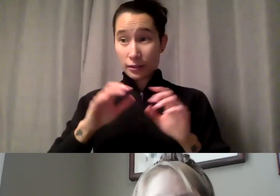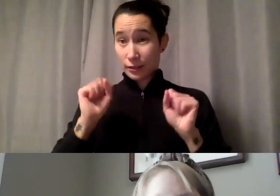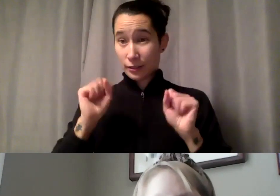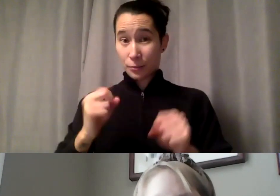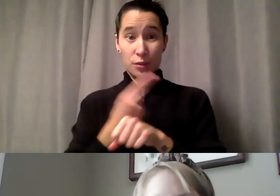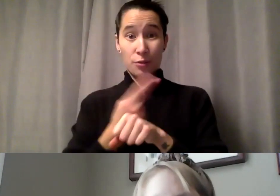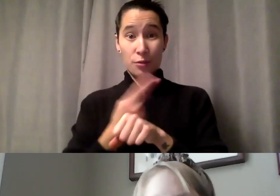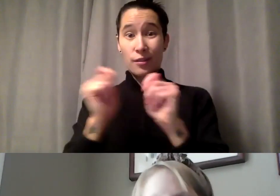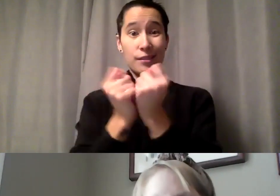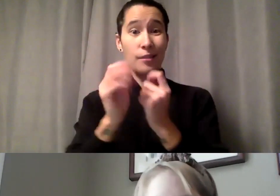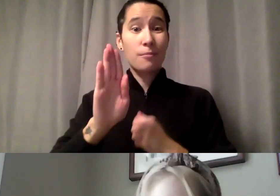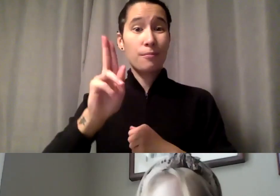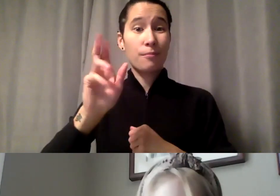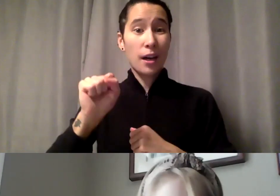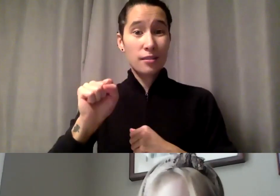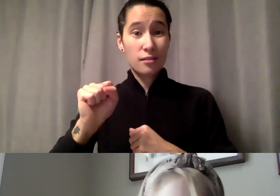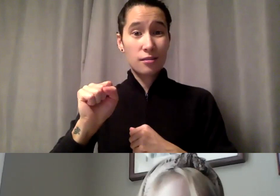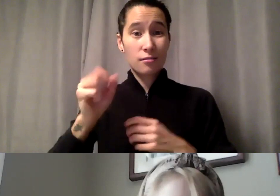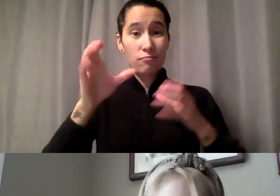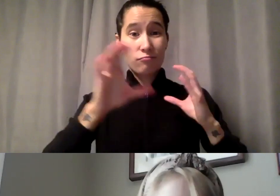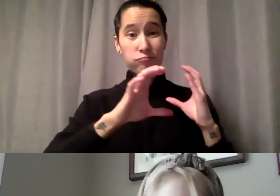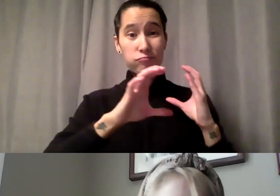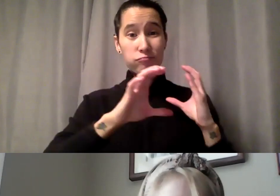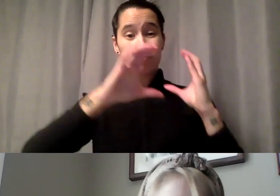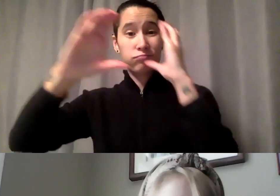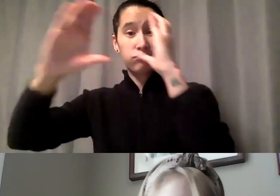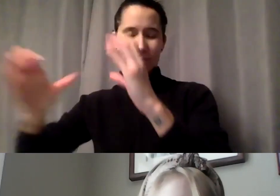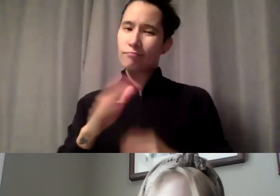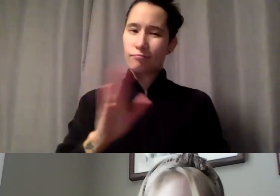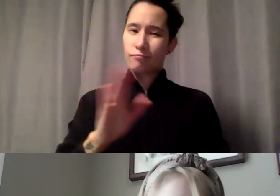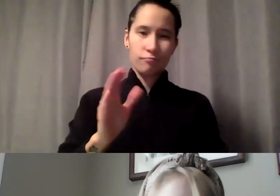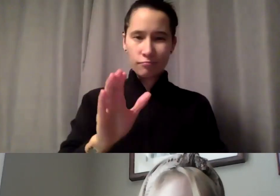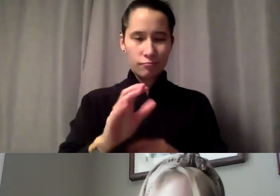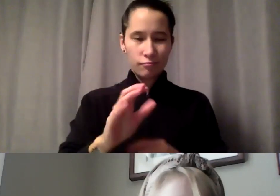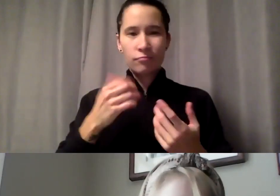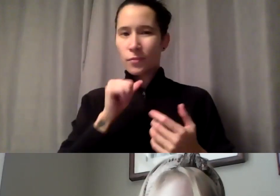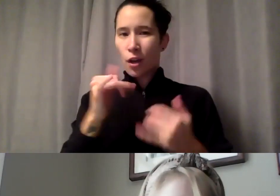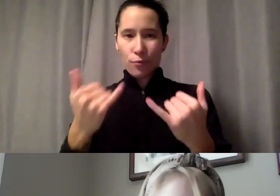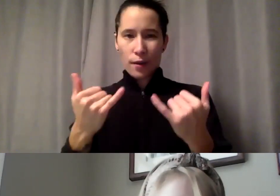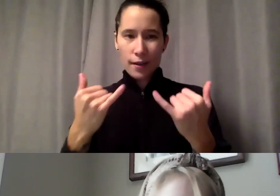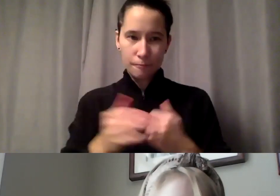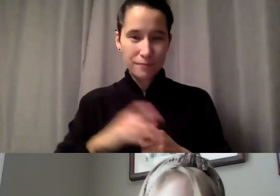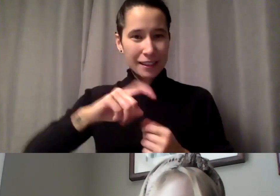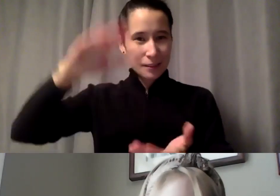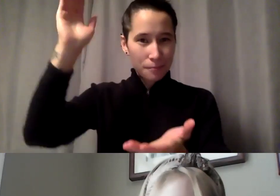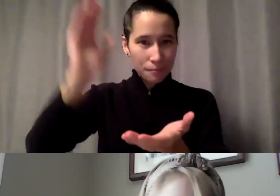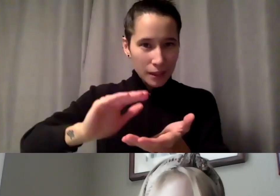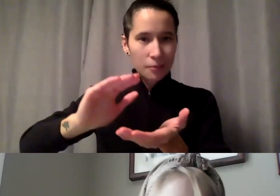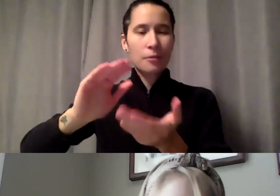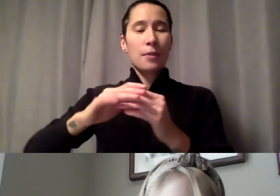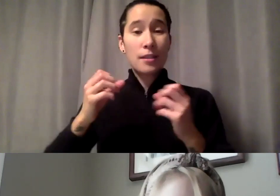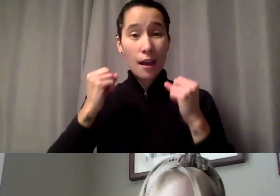bus to bring up all the athletes, probably not at this time. We need to minimize the amount